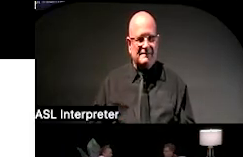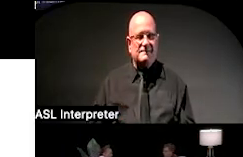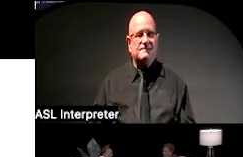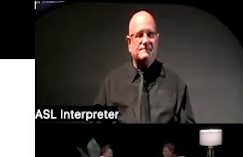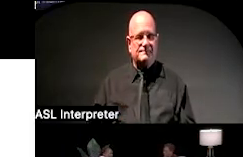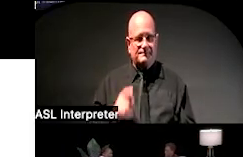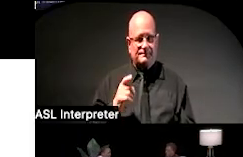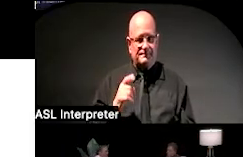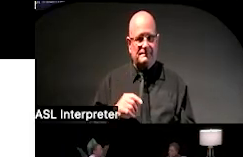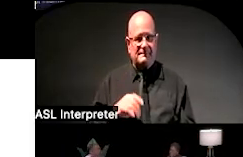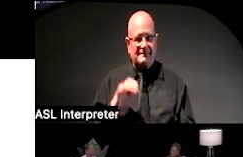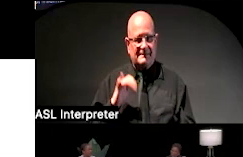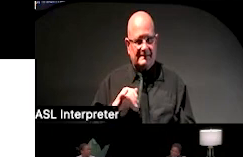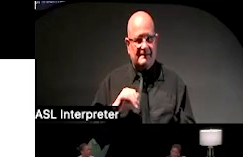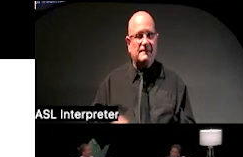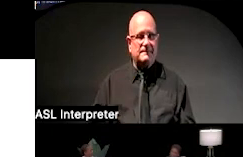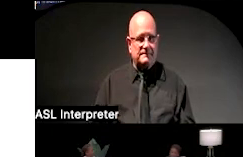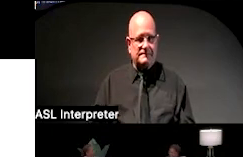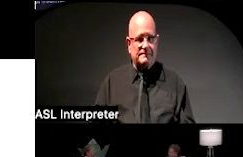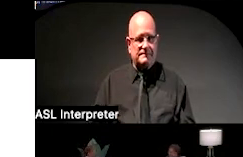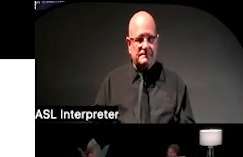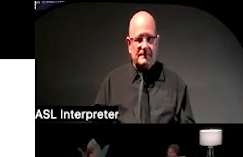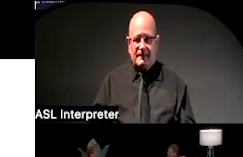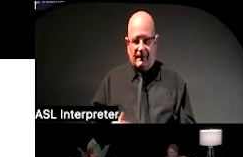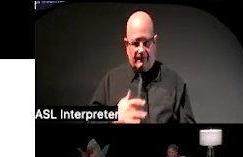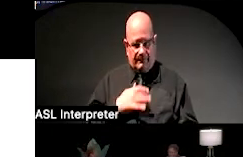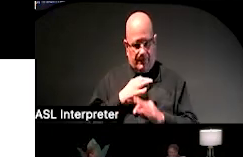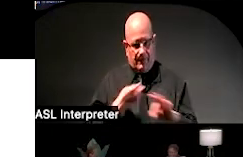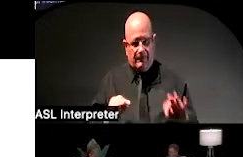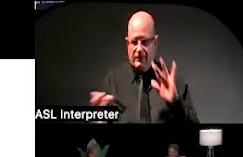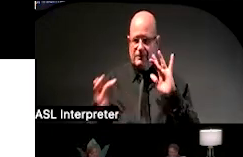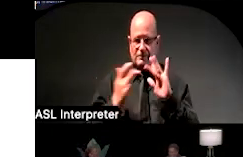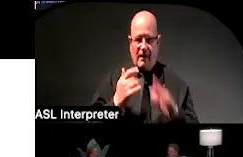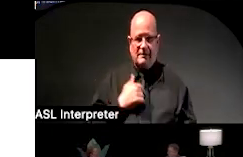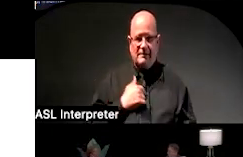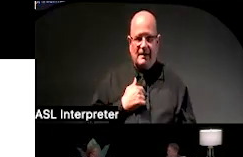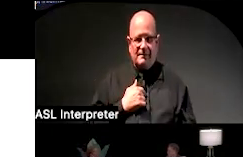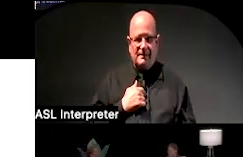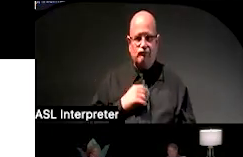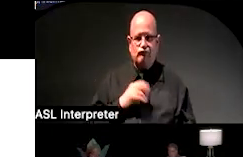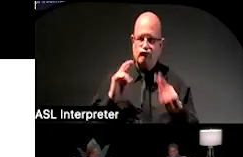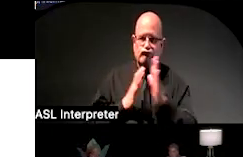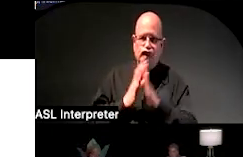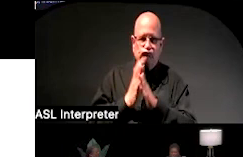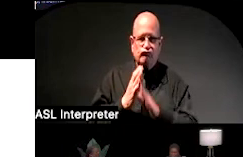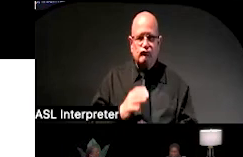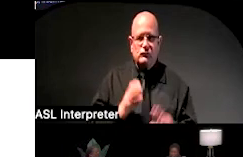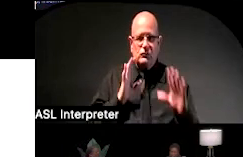Yeah, that's my contact information. Feel free to contact me. I look forward to